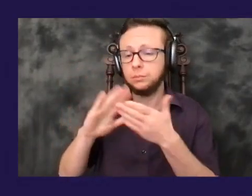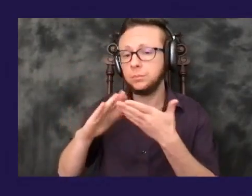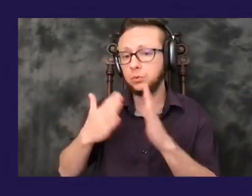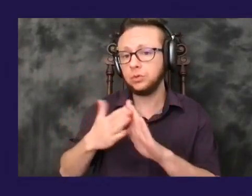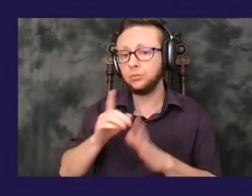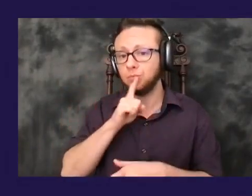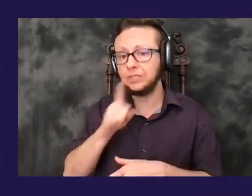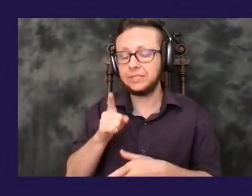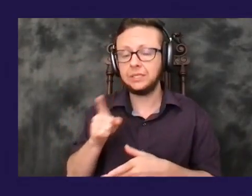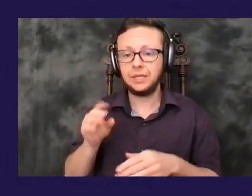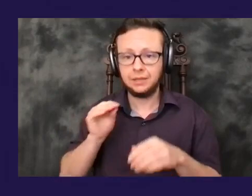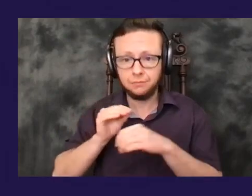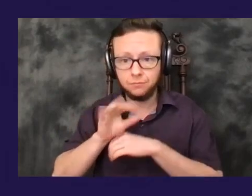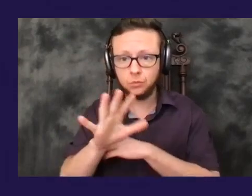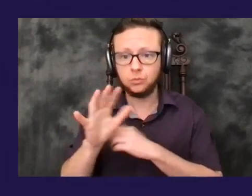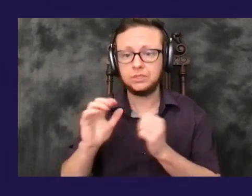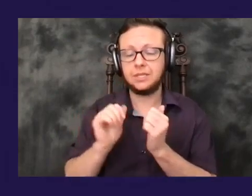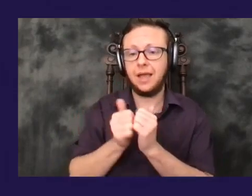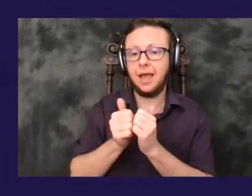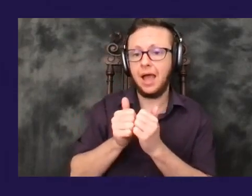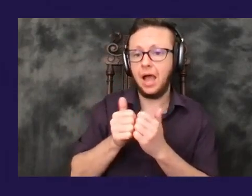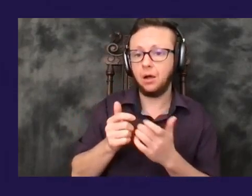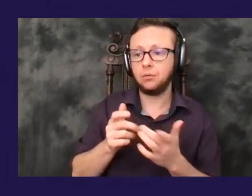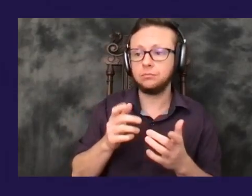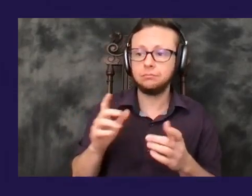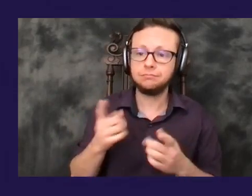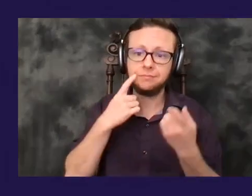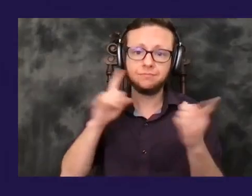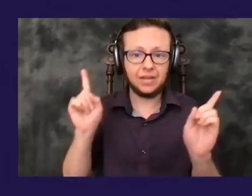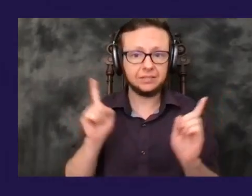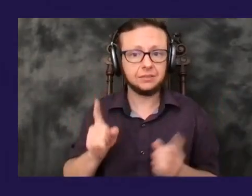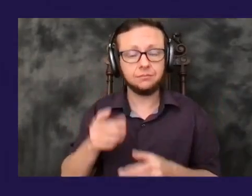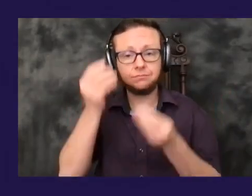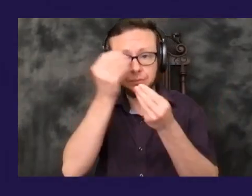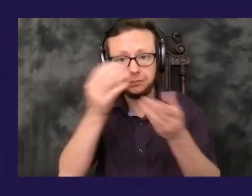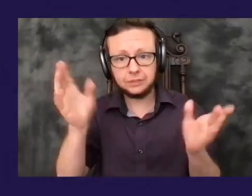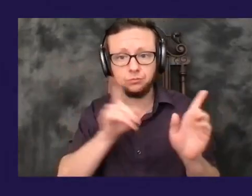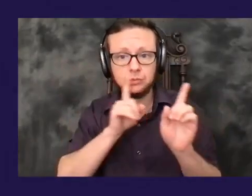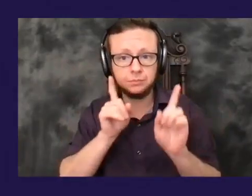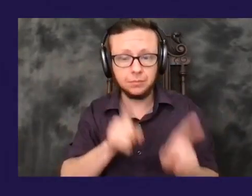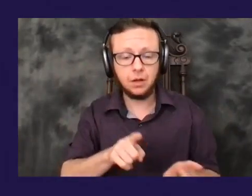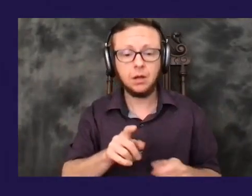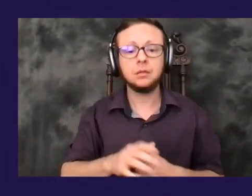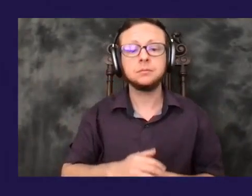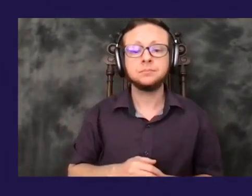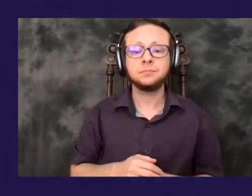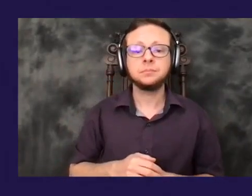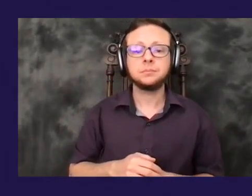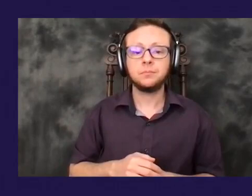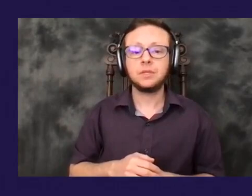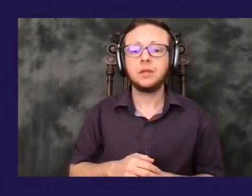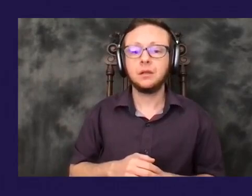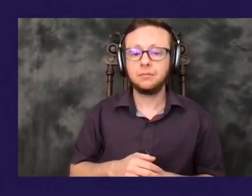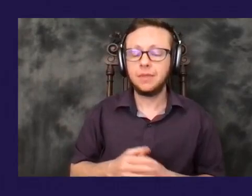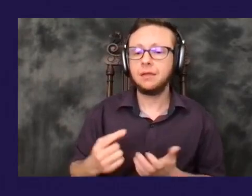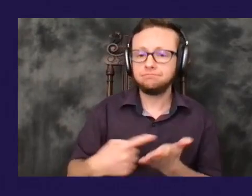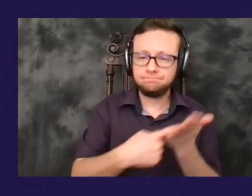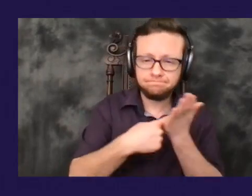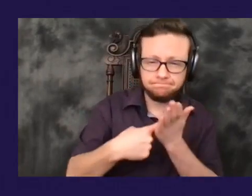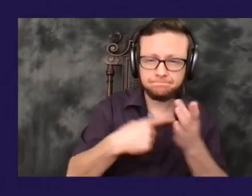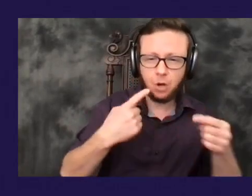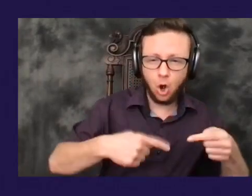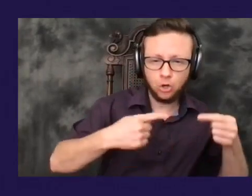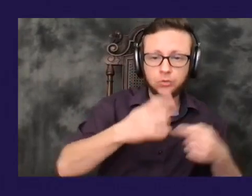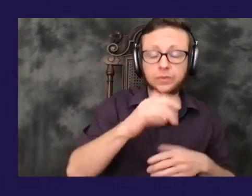influences the effectiveness of an information response. Internews has actually argued this previously. In 2015, we wrote